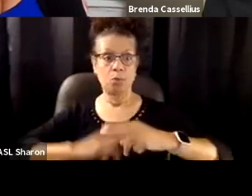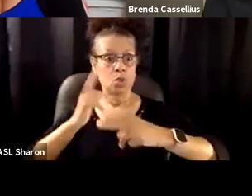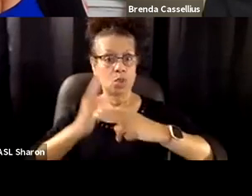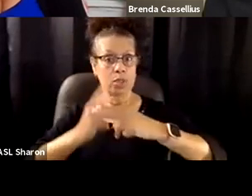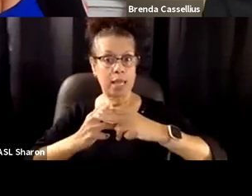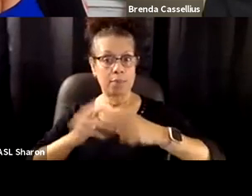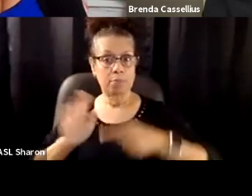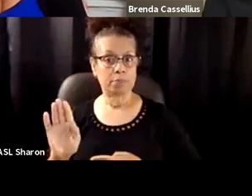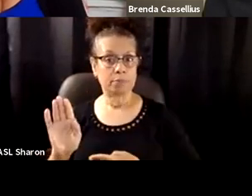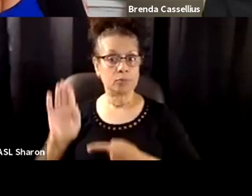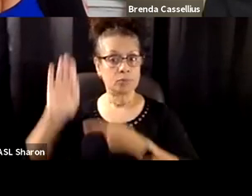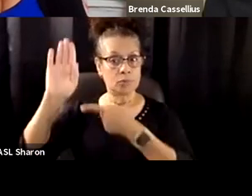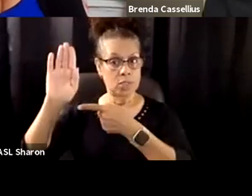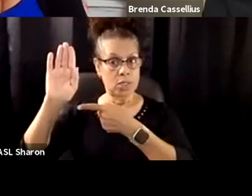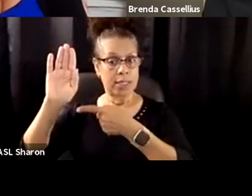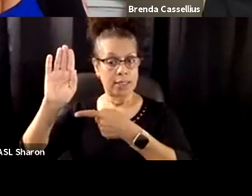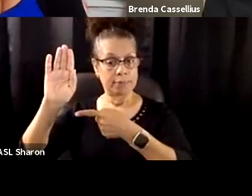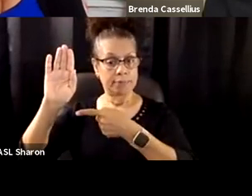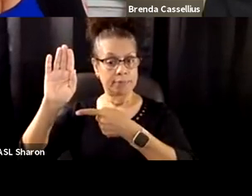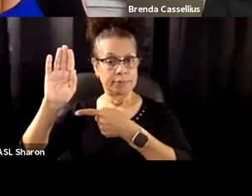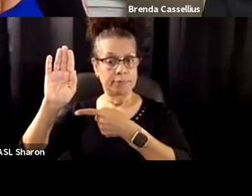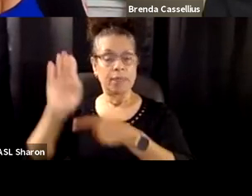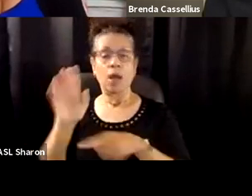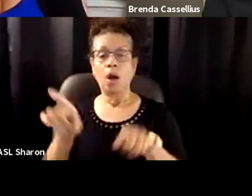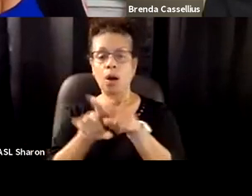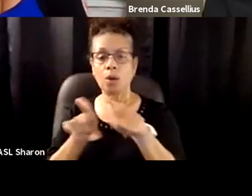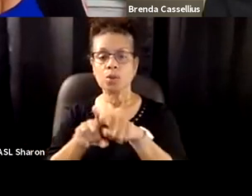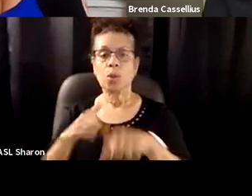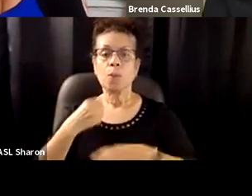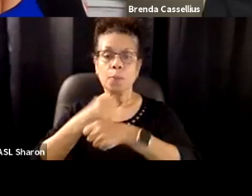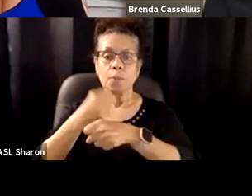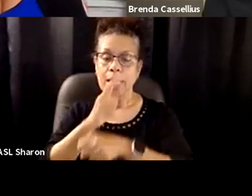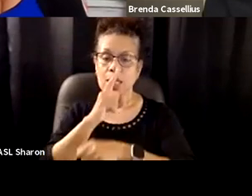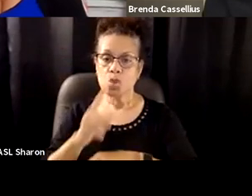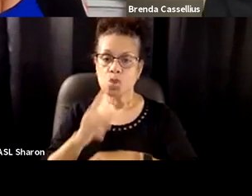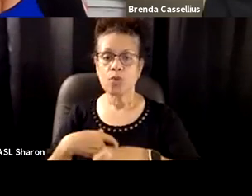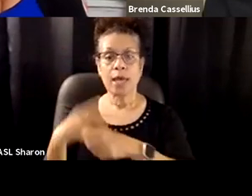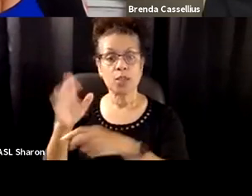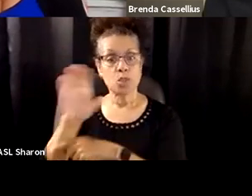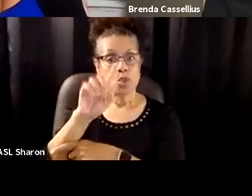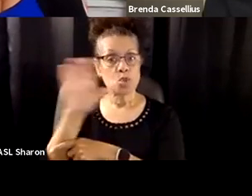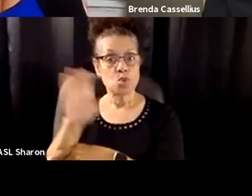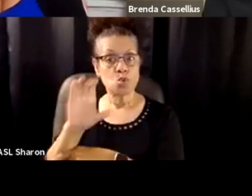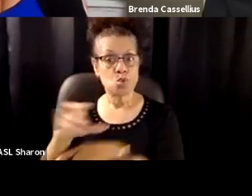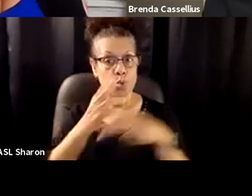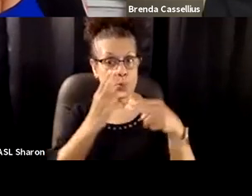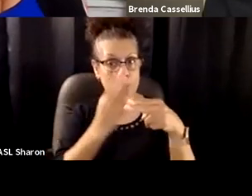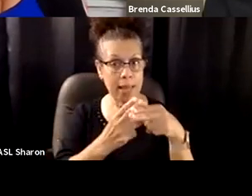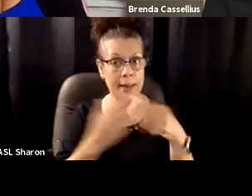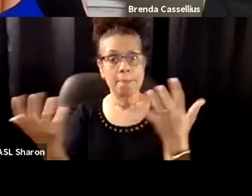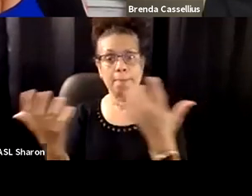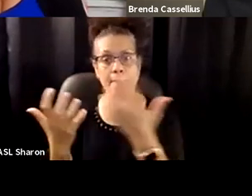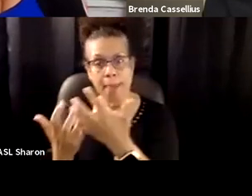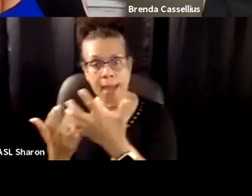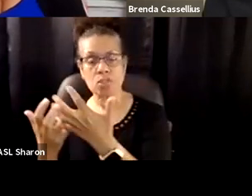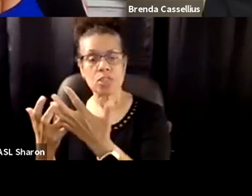raise your hand virtually and zoom also please make sure that you're signed into zoom with the same name you use to sign up